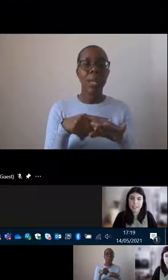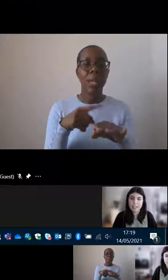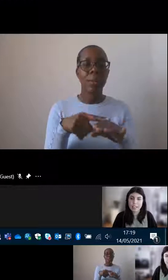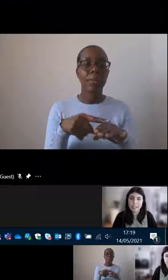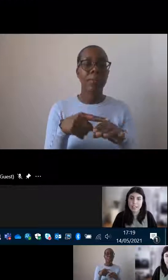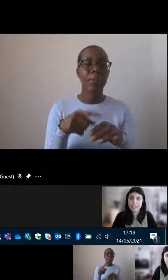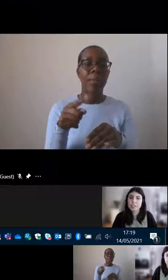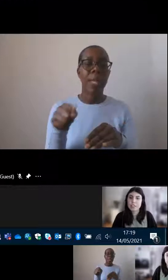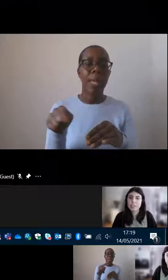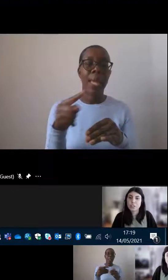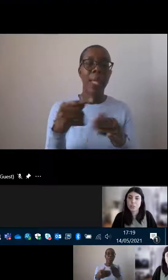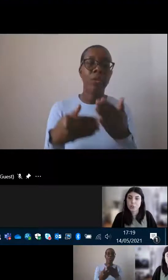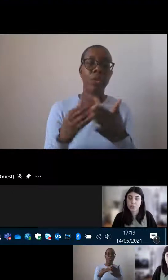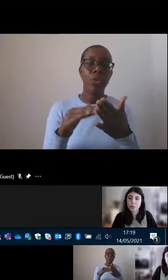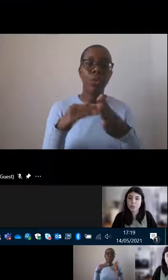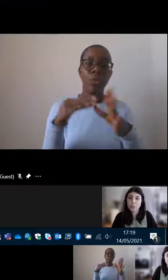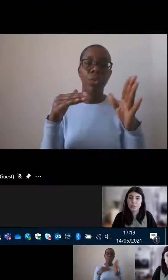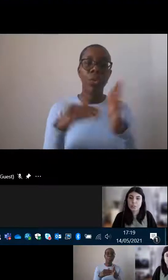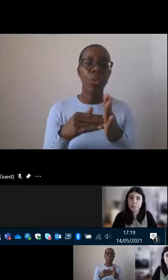your.time@newham.gov.uk. That's